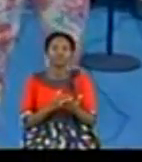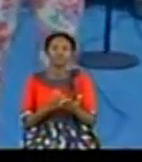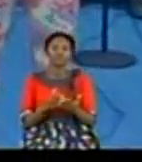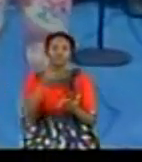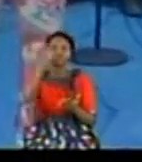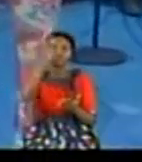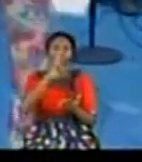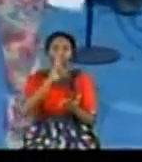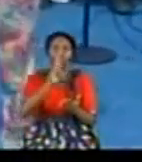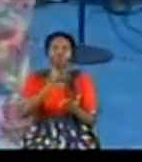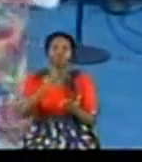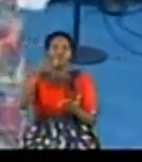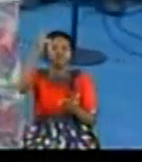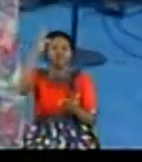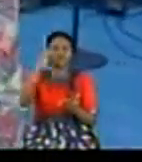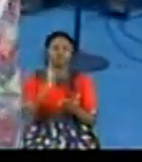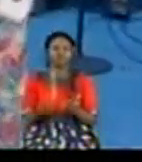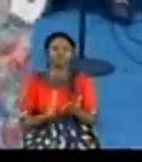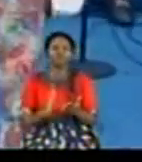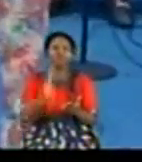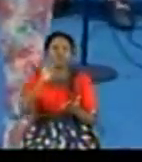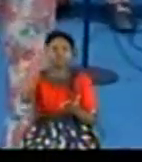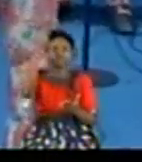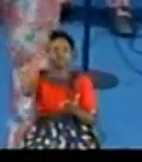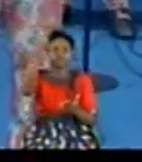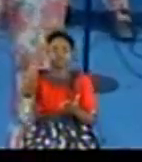by you are